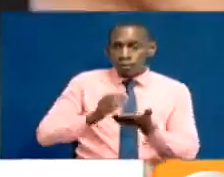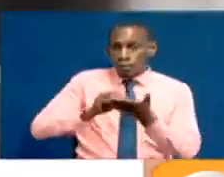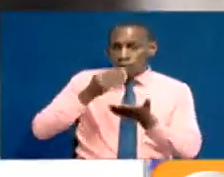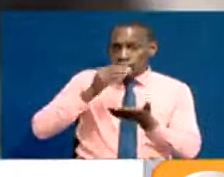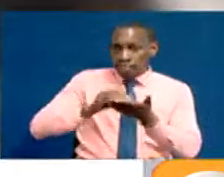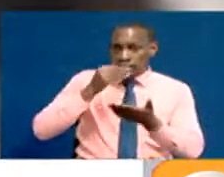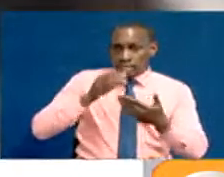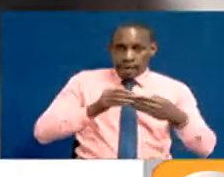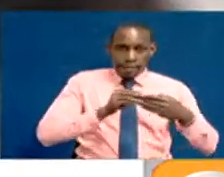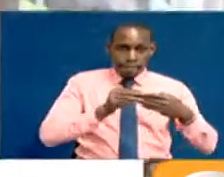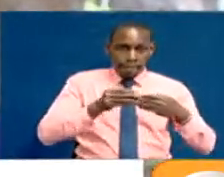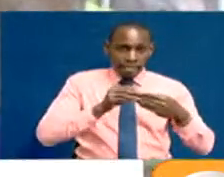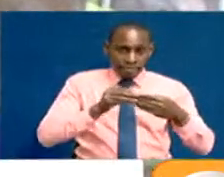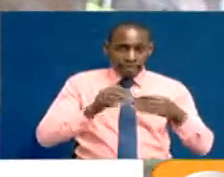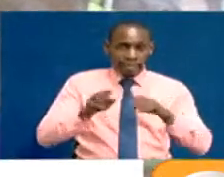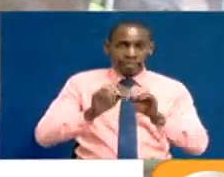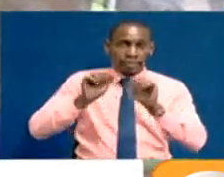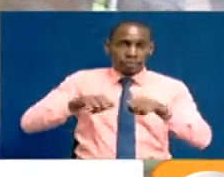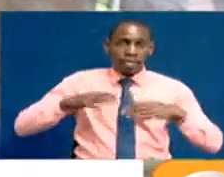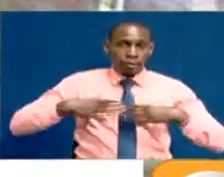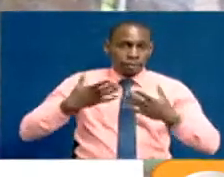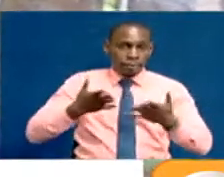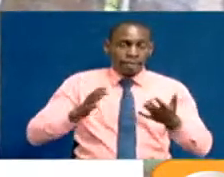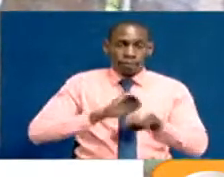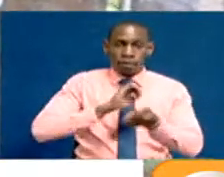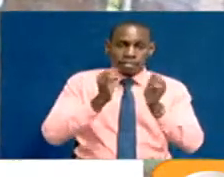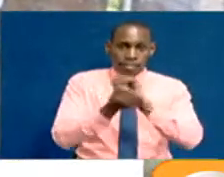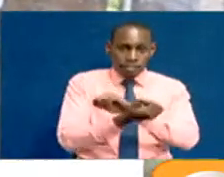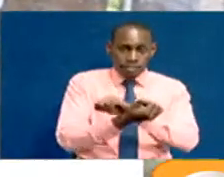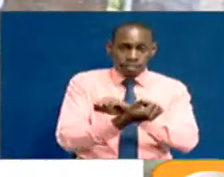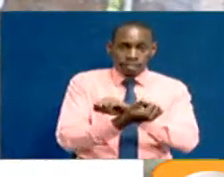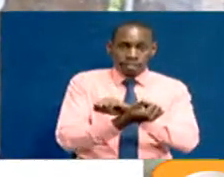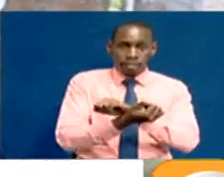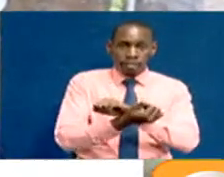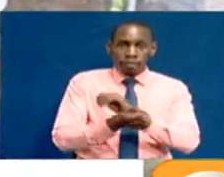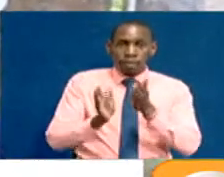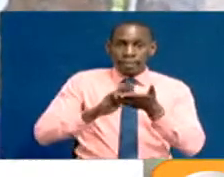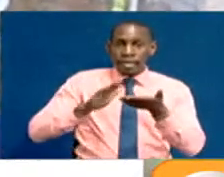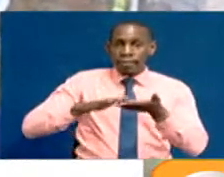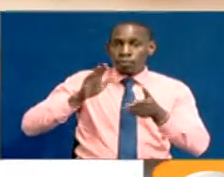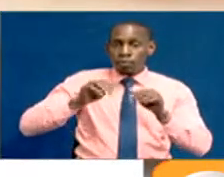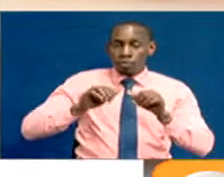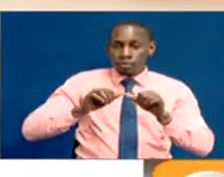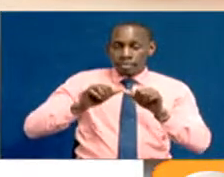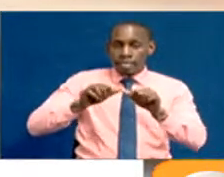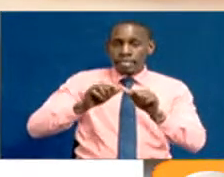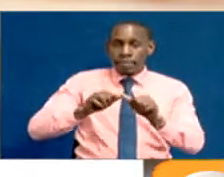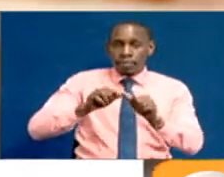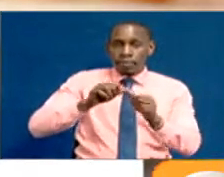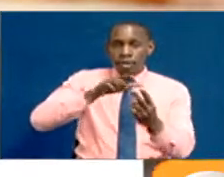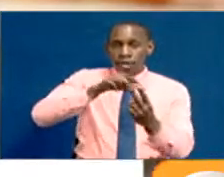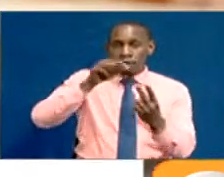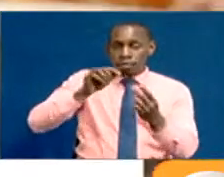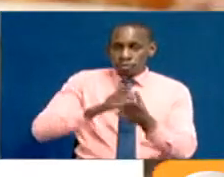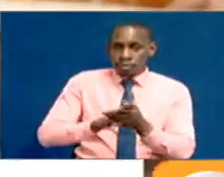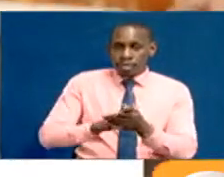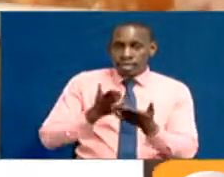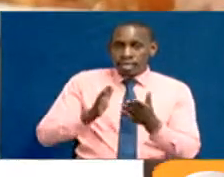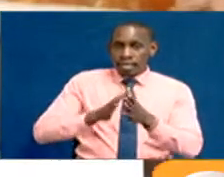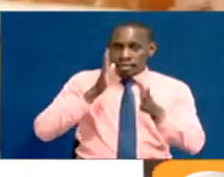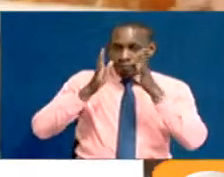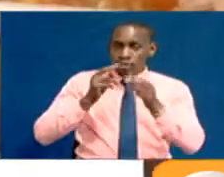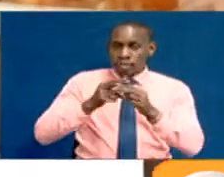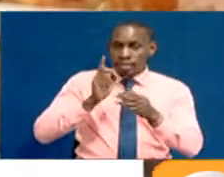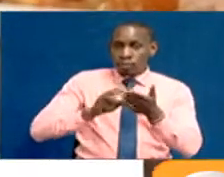plastics and also enable people to change into a more sustainable alternative. She calls her innovation Snack